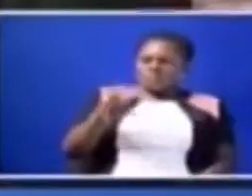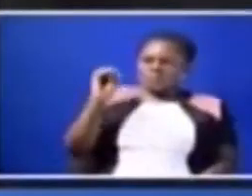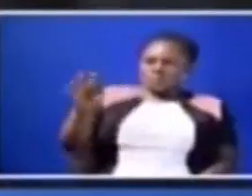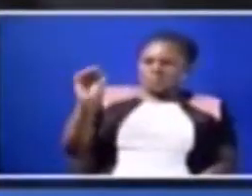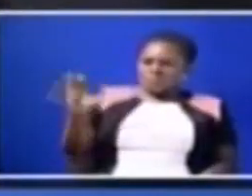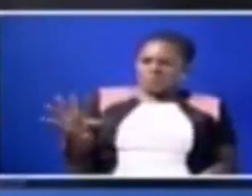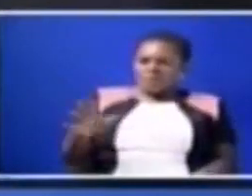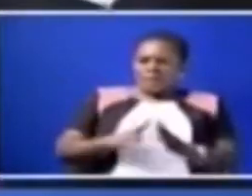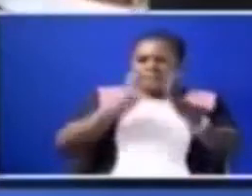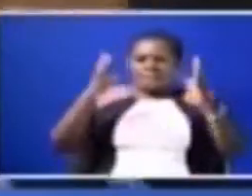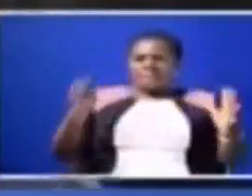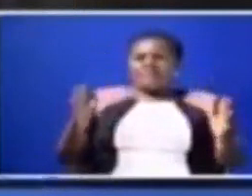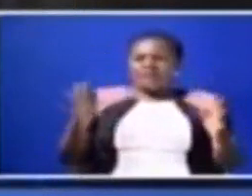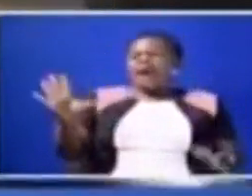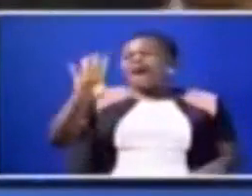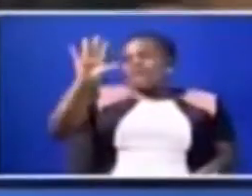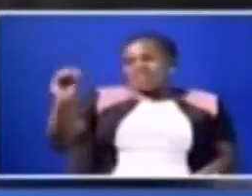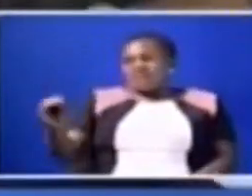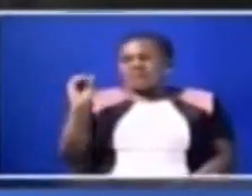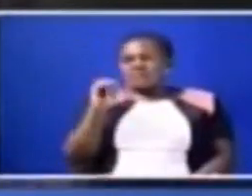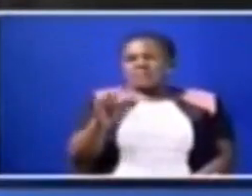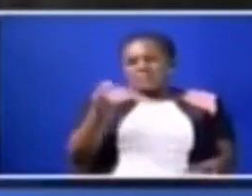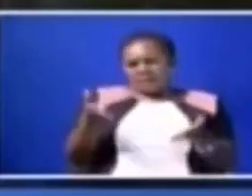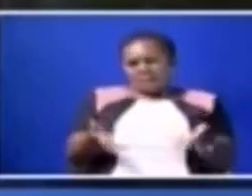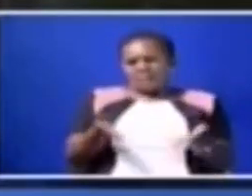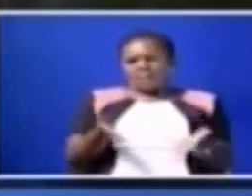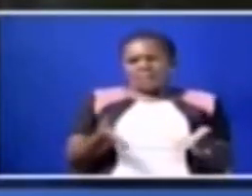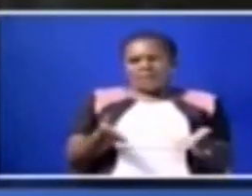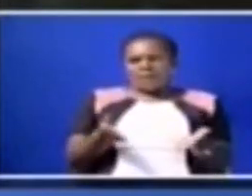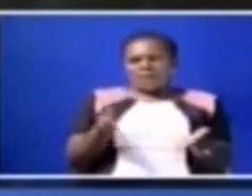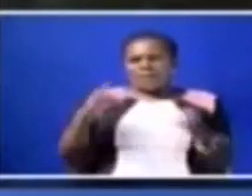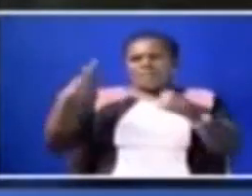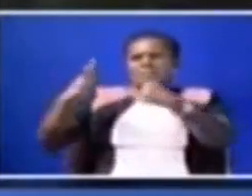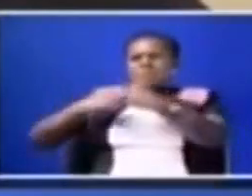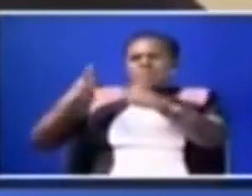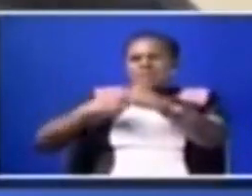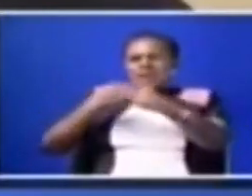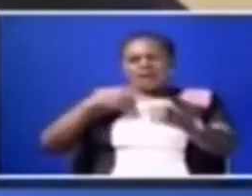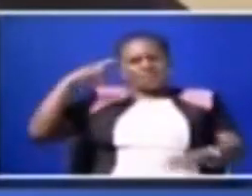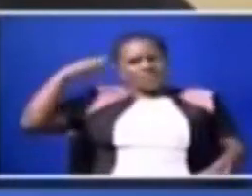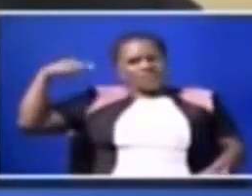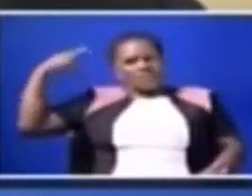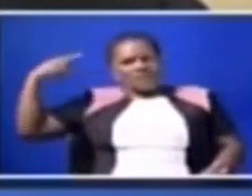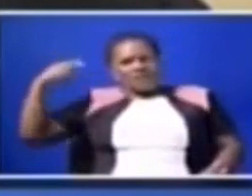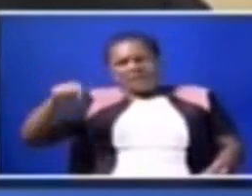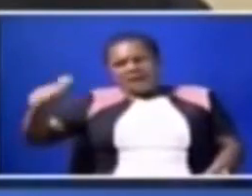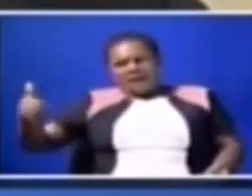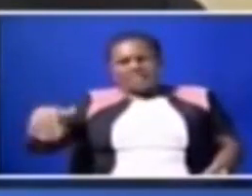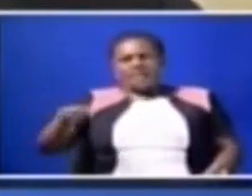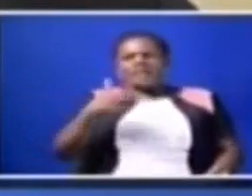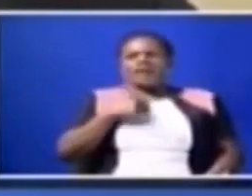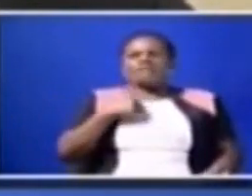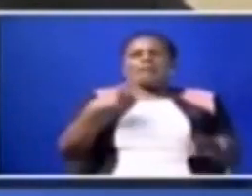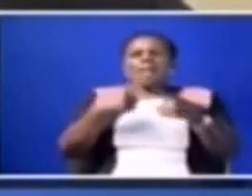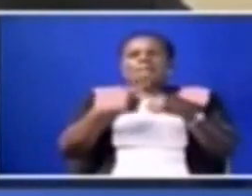know, the biggest slum in Africa is here in Kibera. You know, we have Madare, we have other places. But